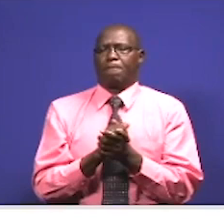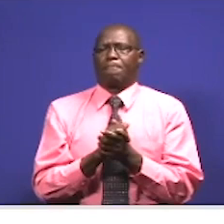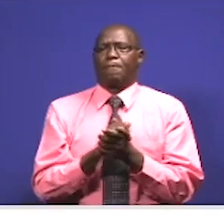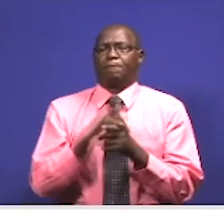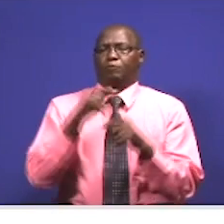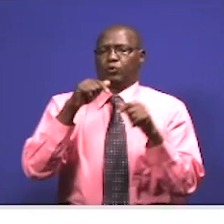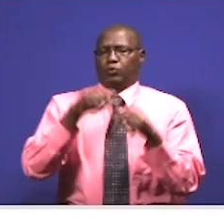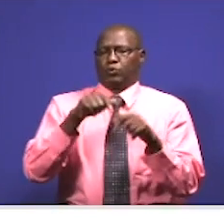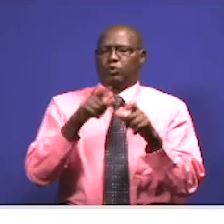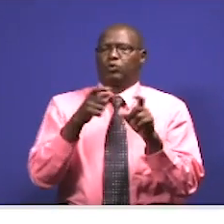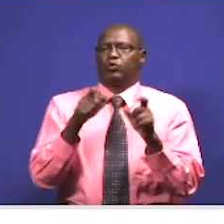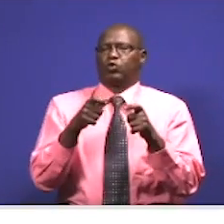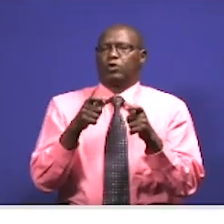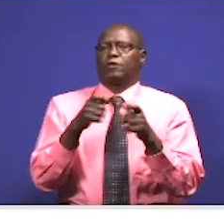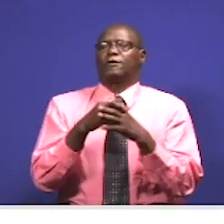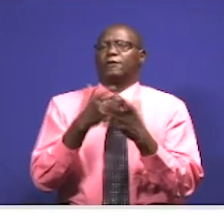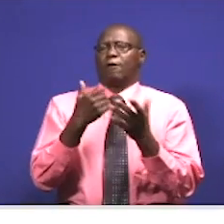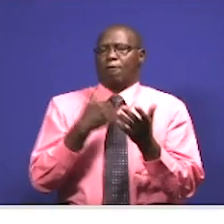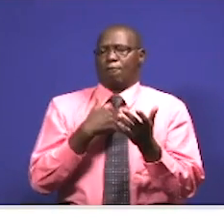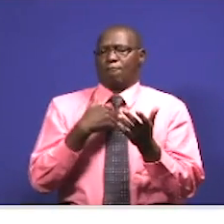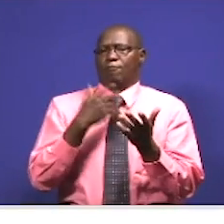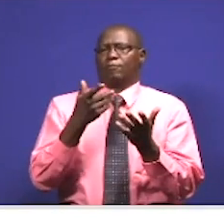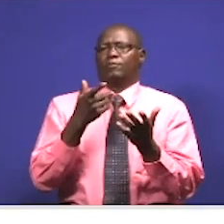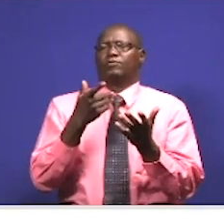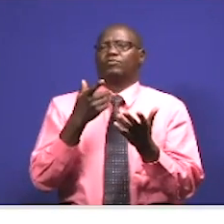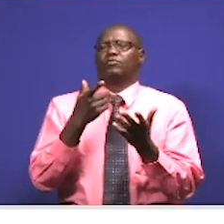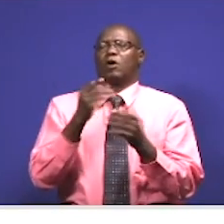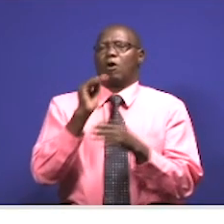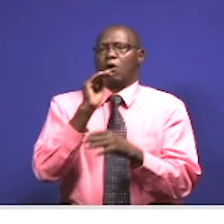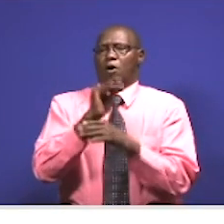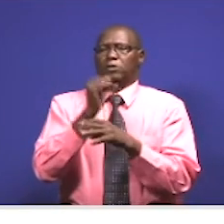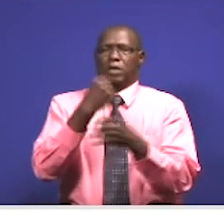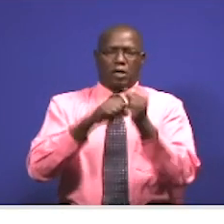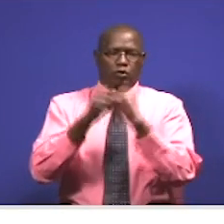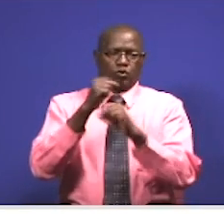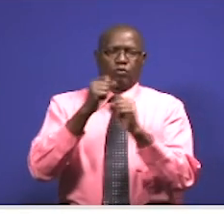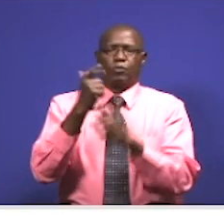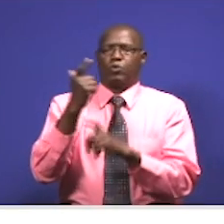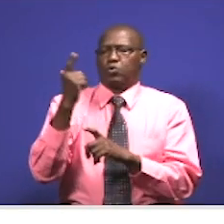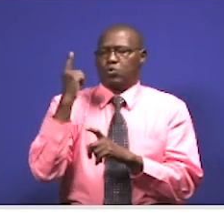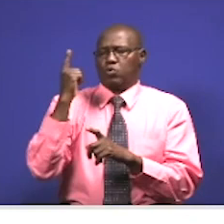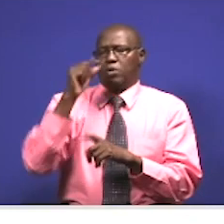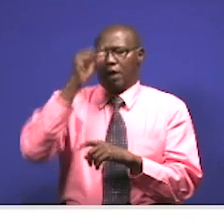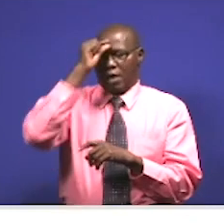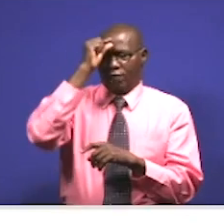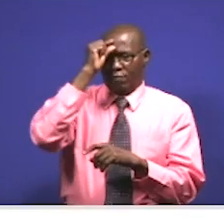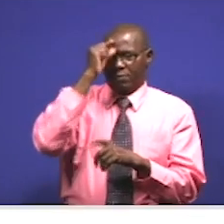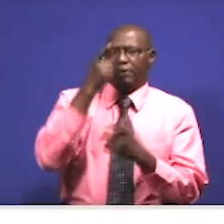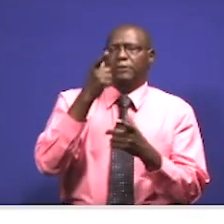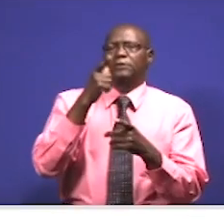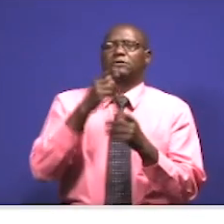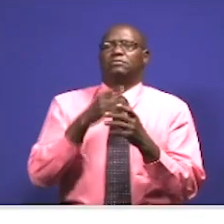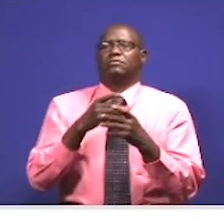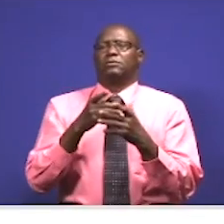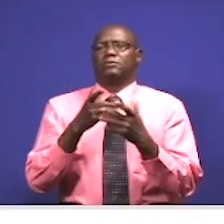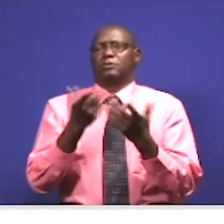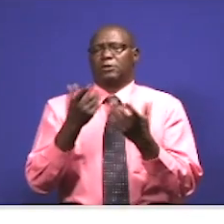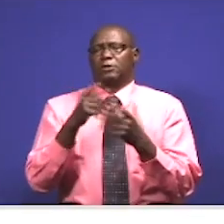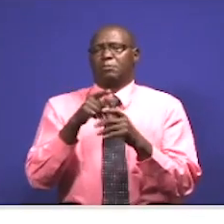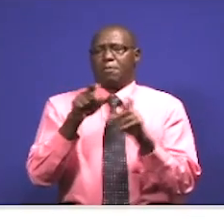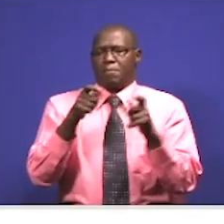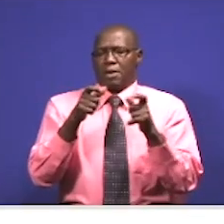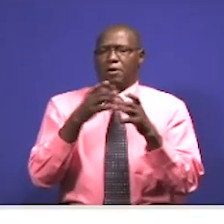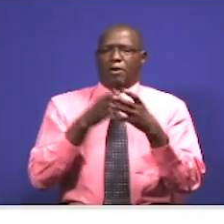journalists still remains low, and this calls for immediate intervention from the law enforcers, government, and the media leaders. Whenever journalists